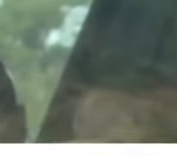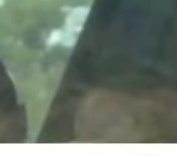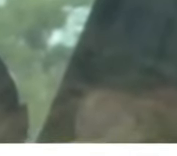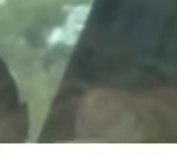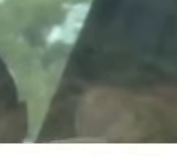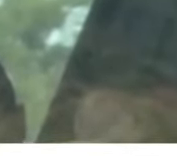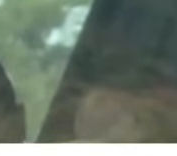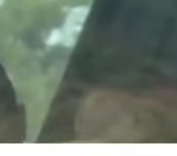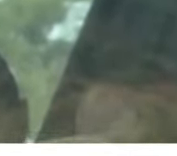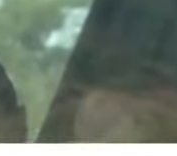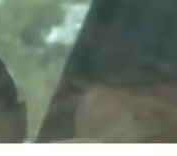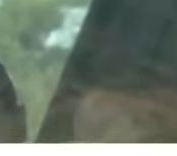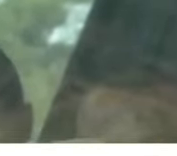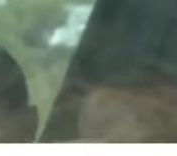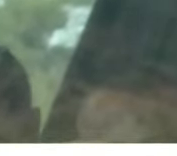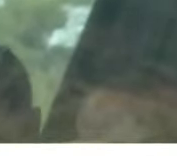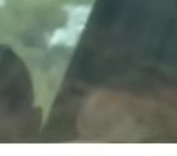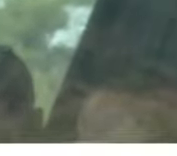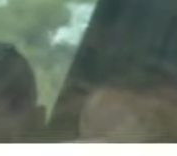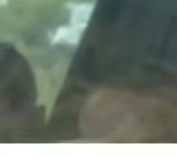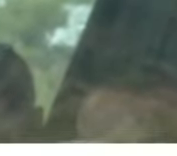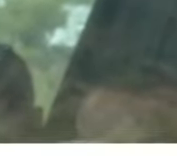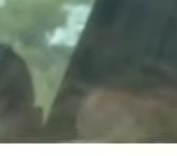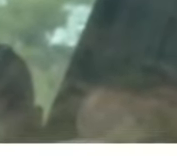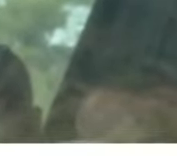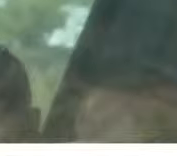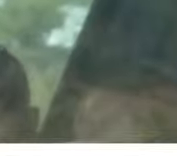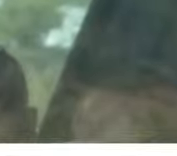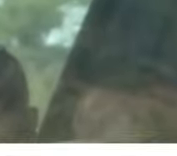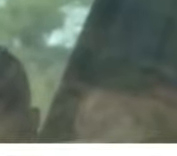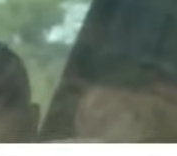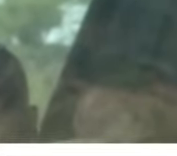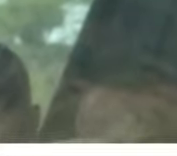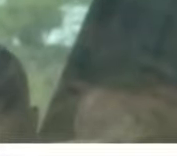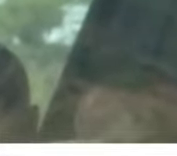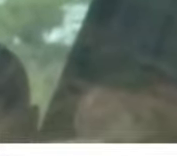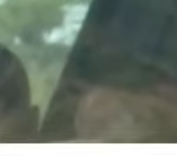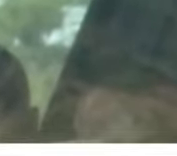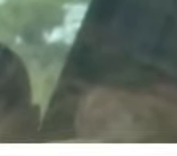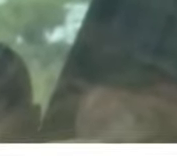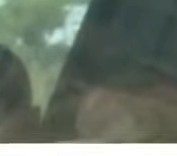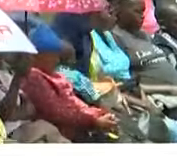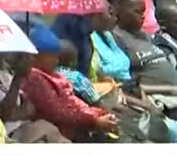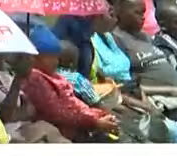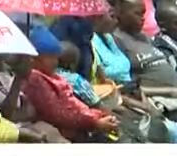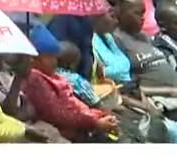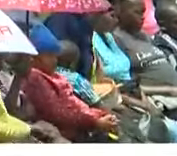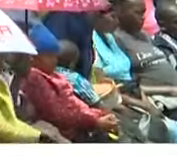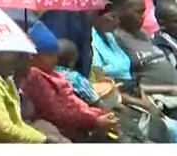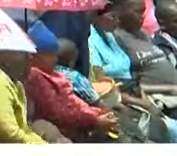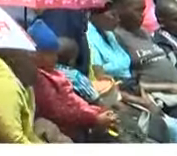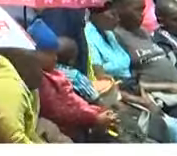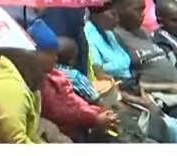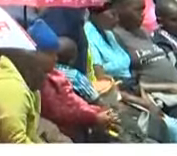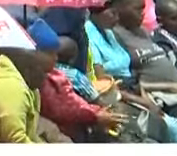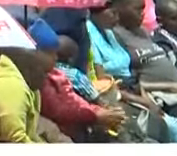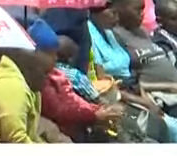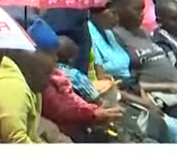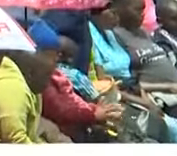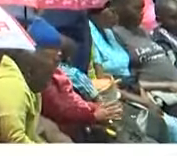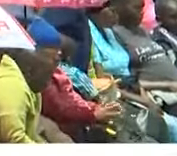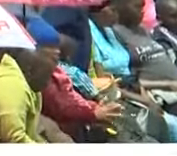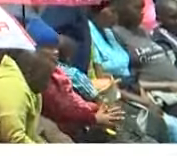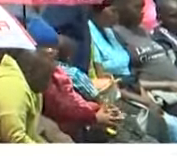the digital and gig economy come with limitations on how work is organized and